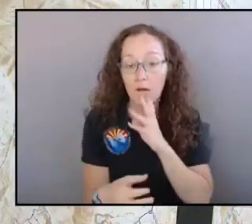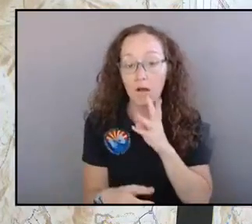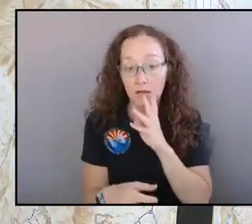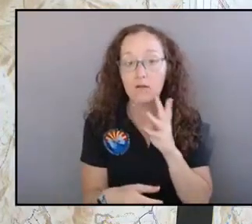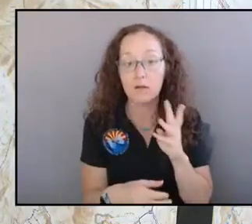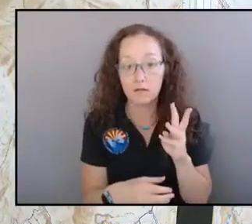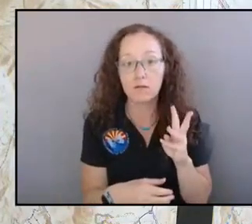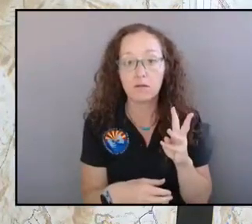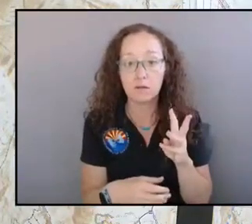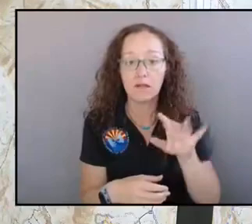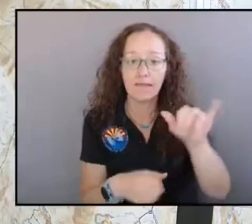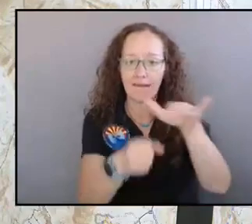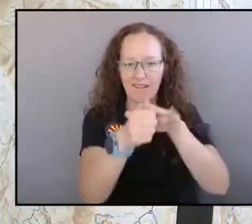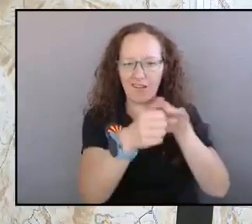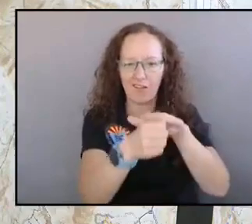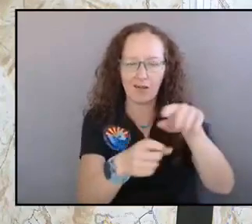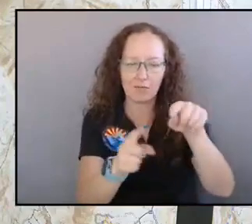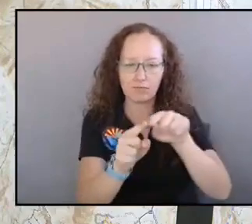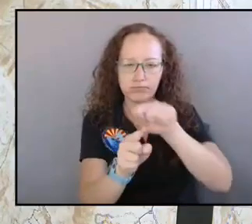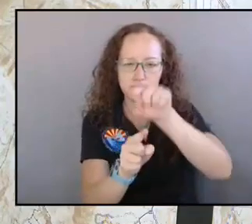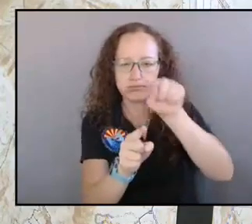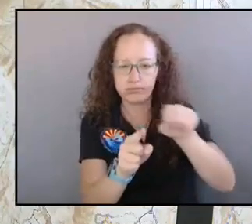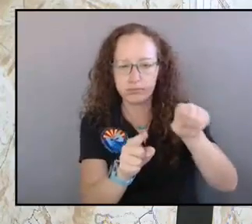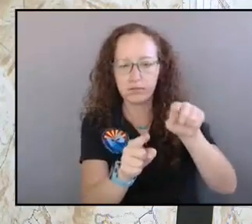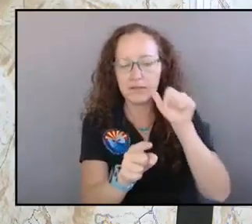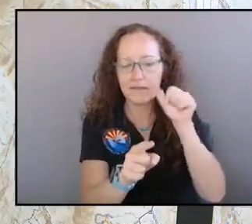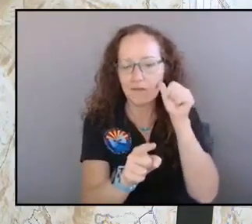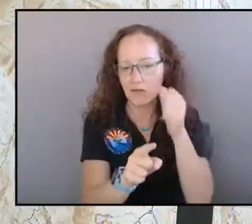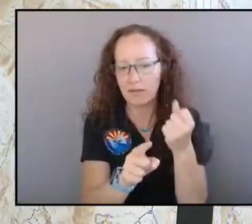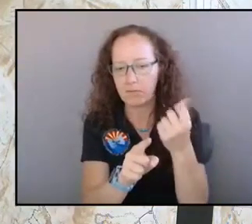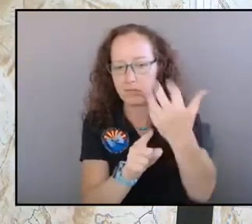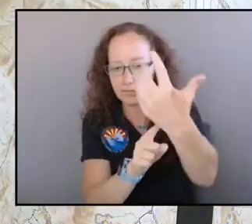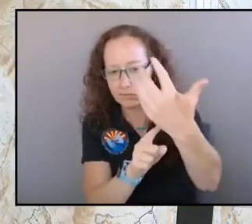this spot that pushed out yesterday to the northwest, the one that